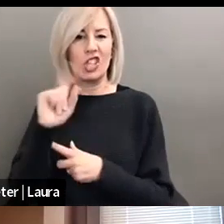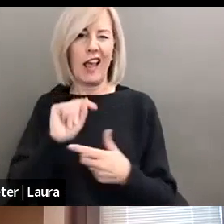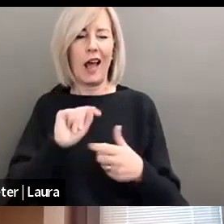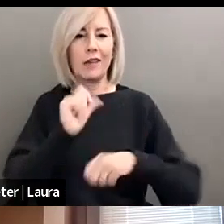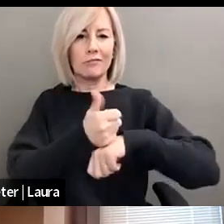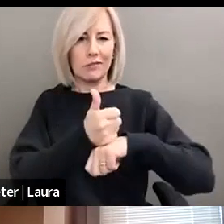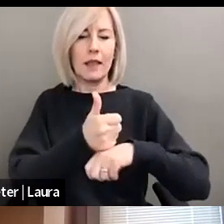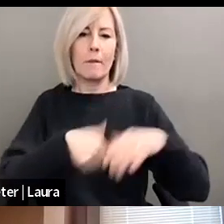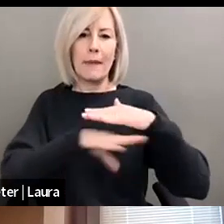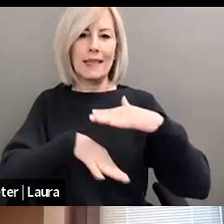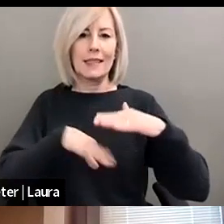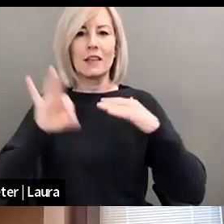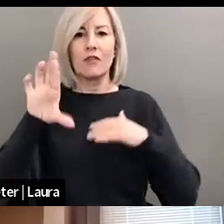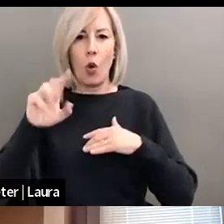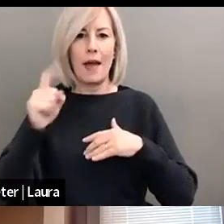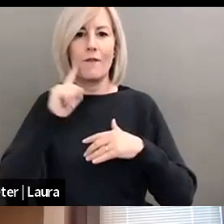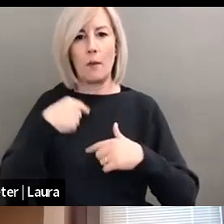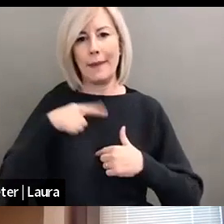people like me and Liz, it's